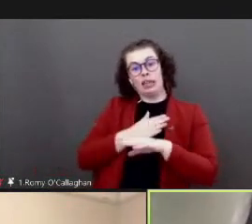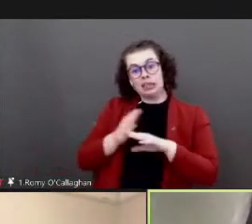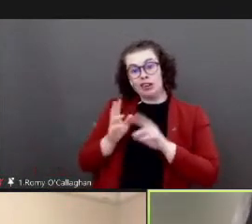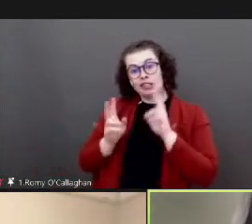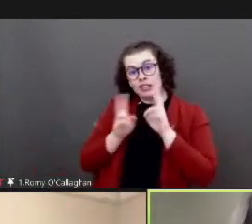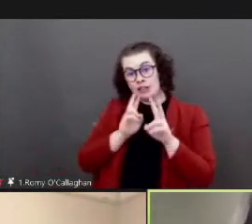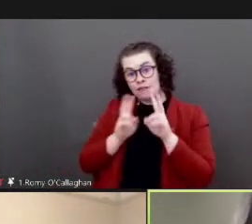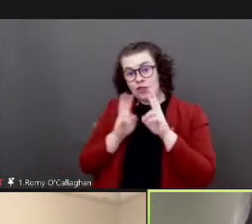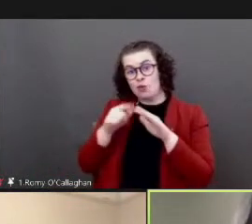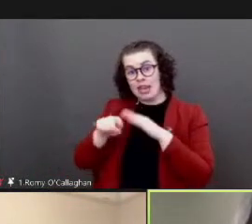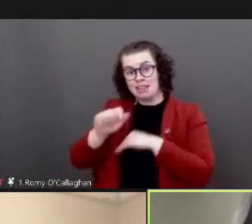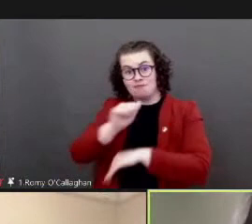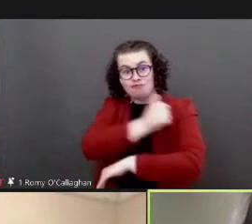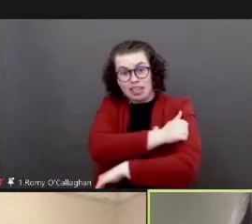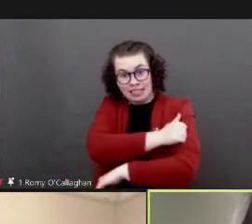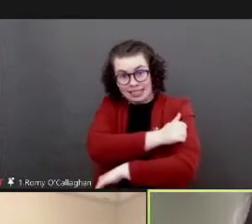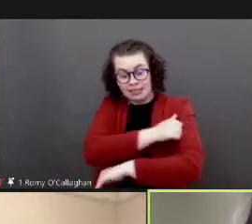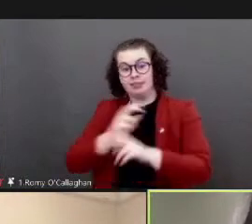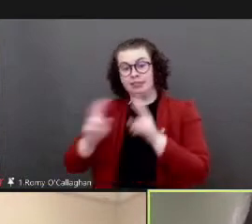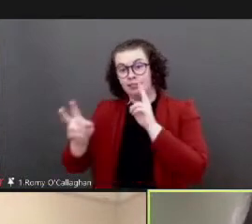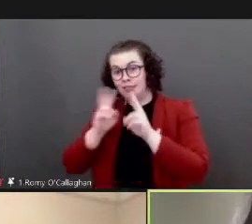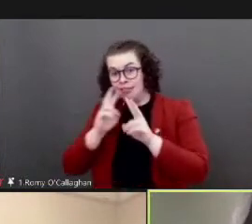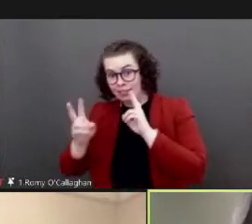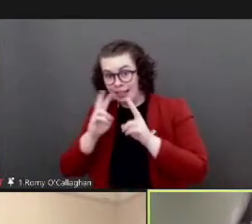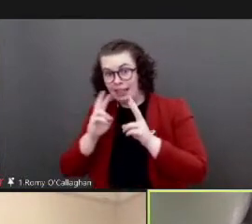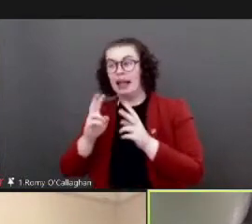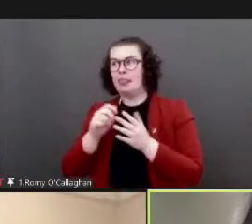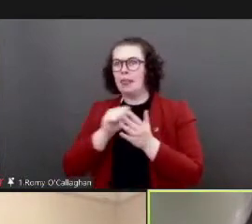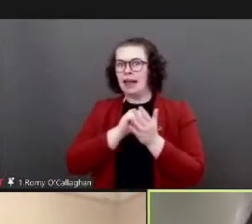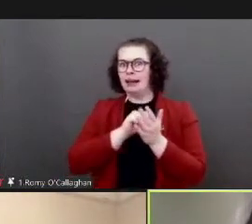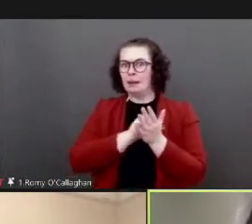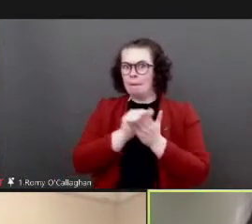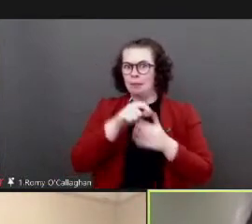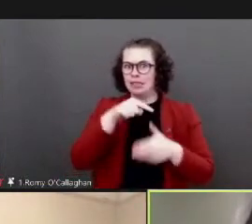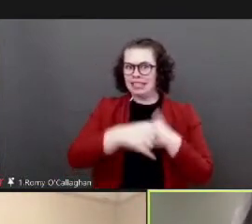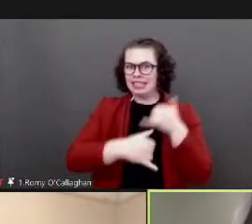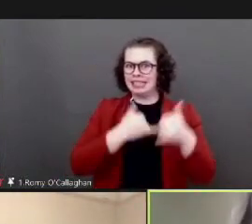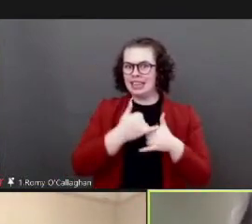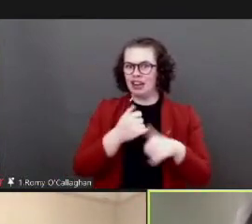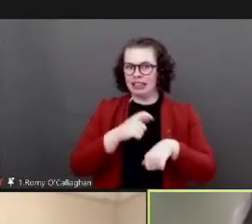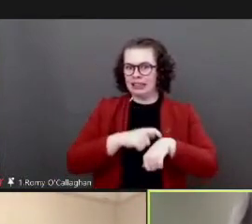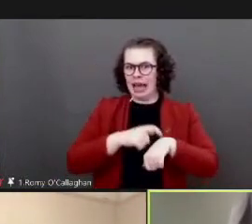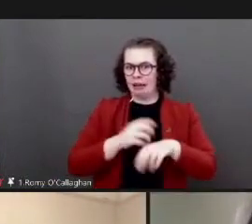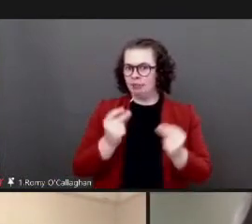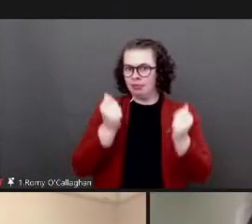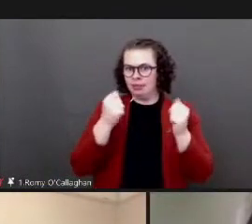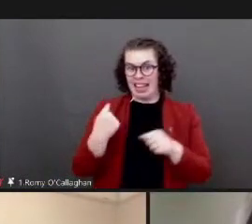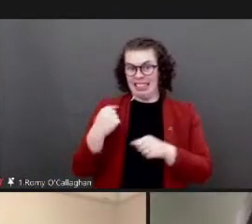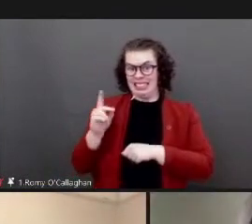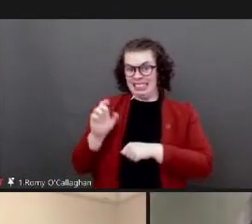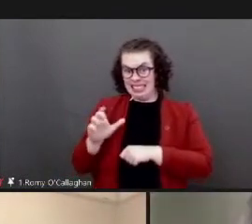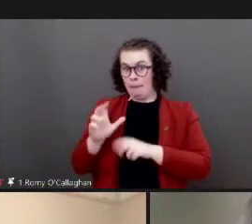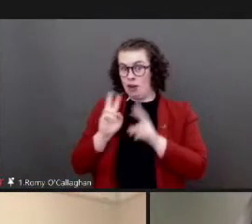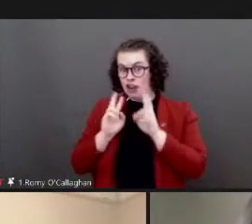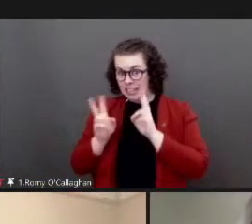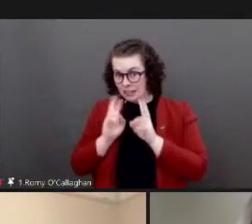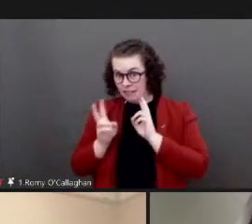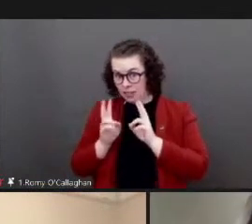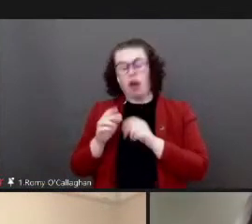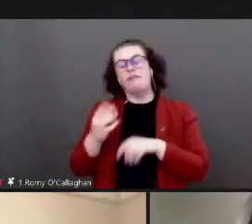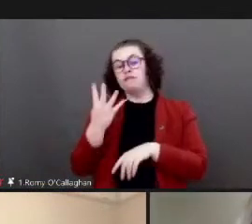the actual prison settings for a report that was published in January this year, although that seems unbelievable, it's definitely 4 years ago.